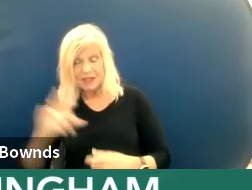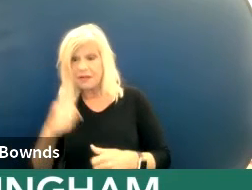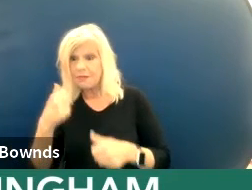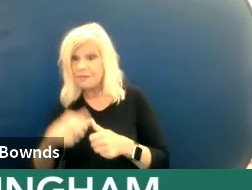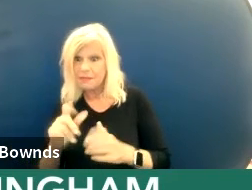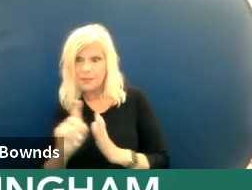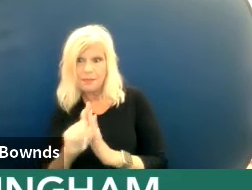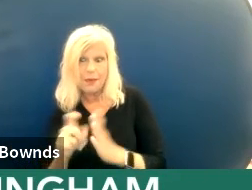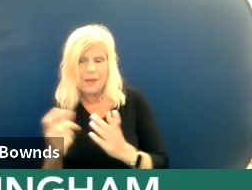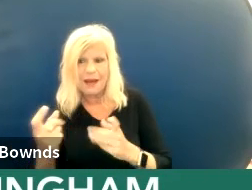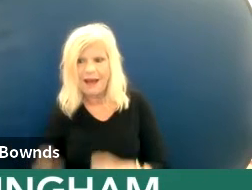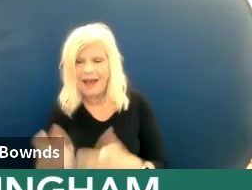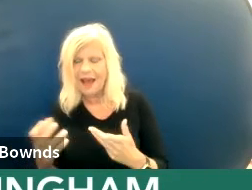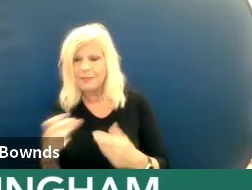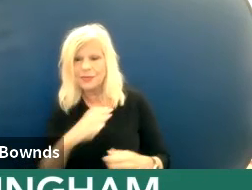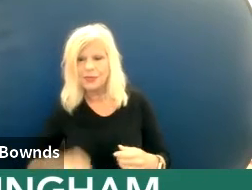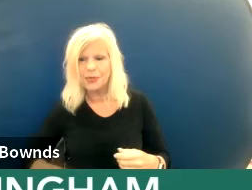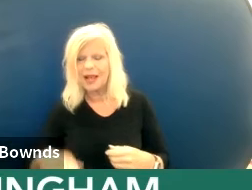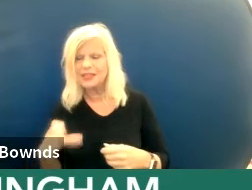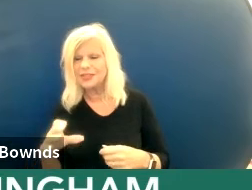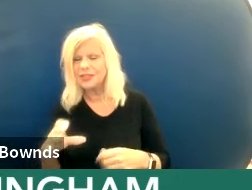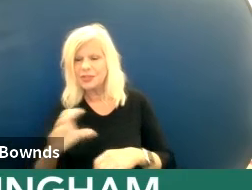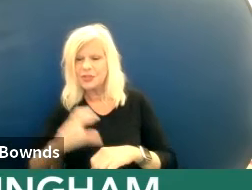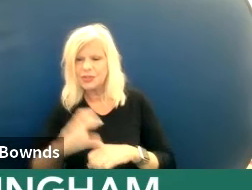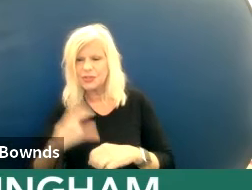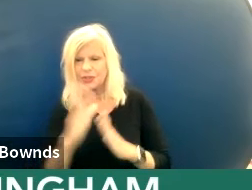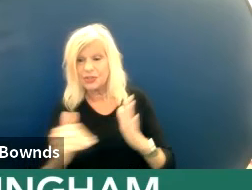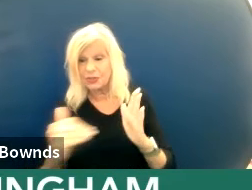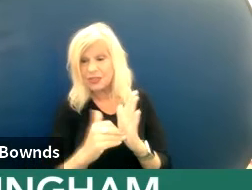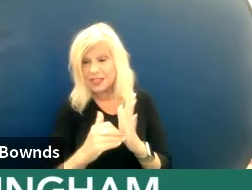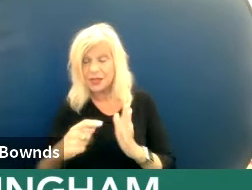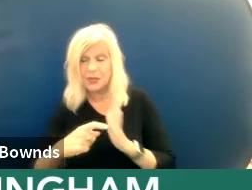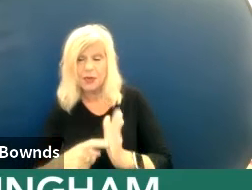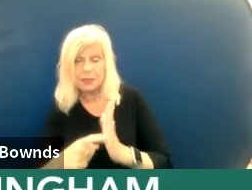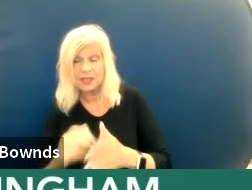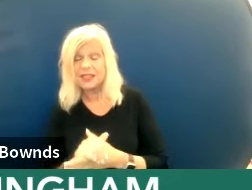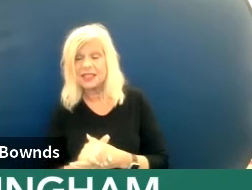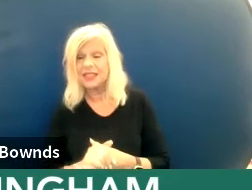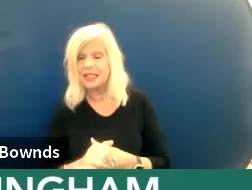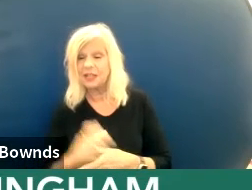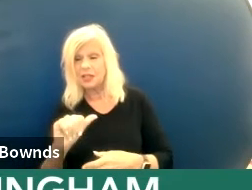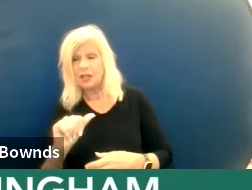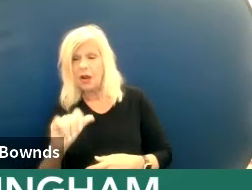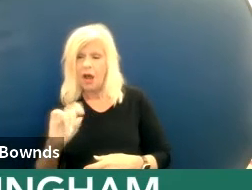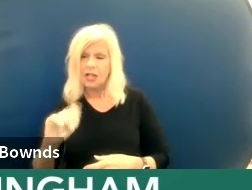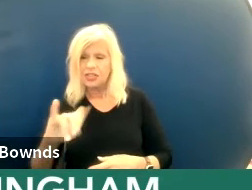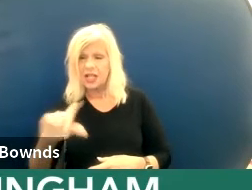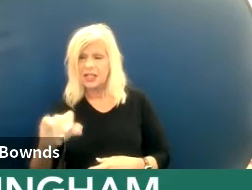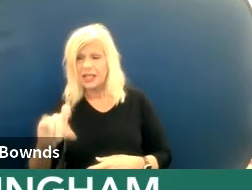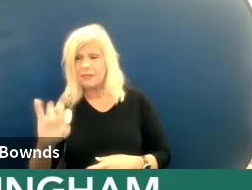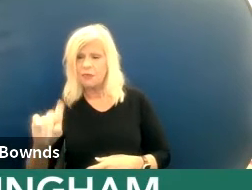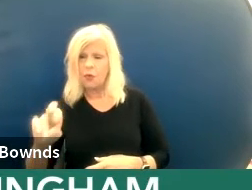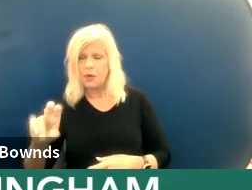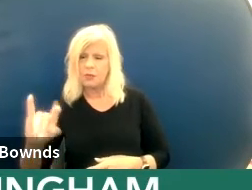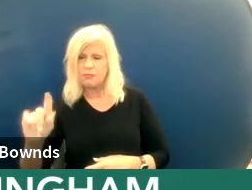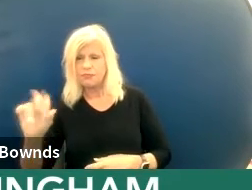moment in Christchurch, New Zealand, representing the United States of America, lane 4, Anjali Forber-Pratt. I smiled